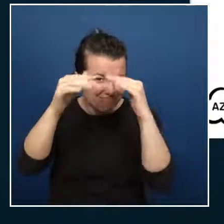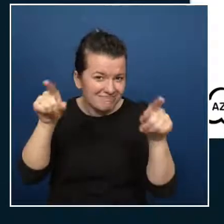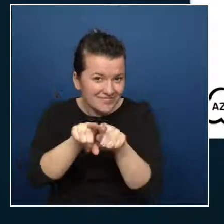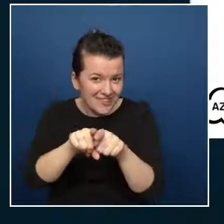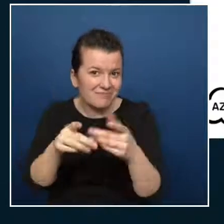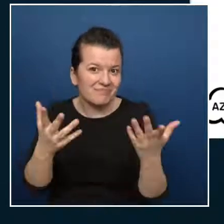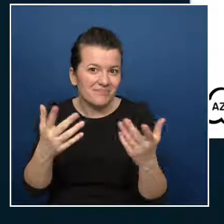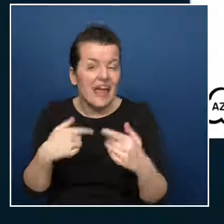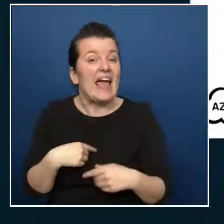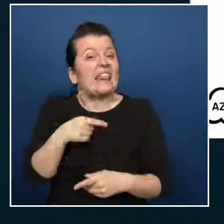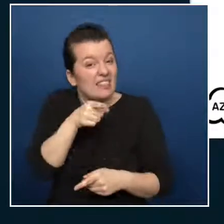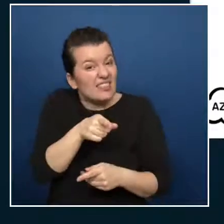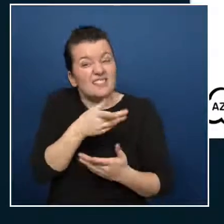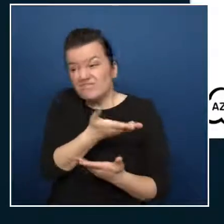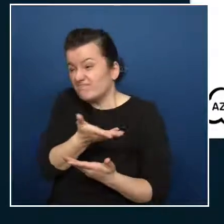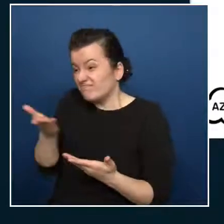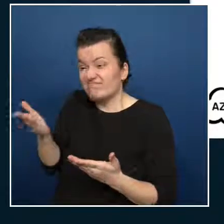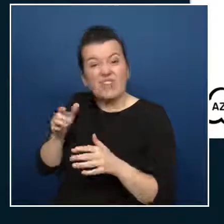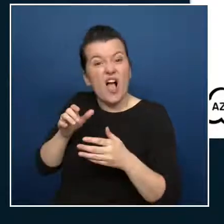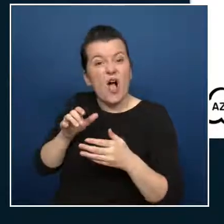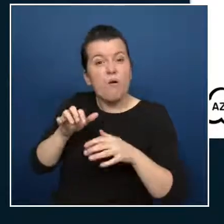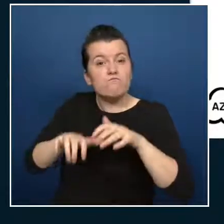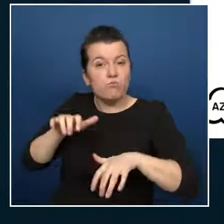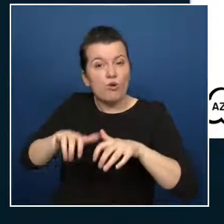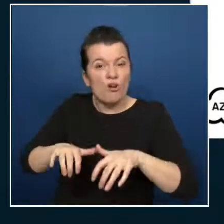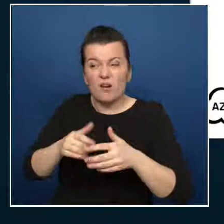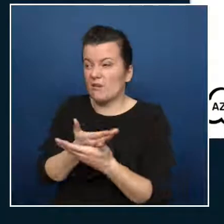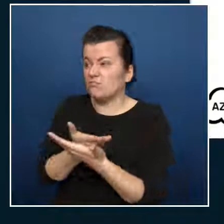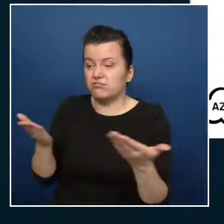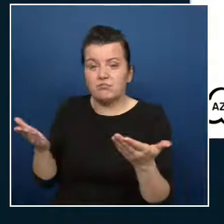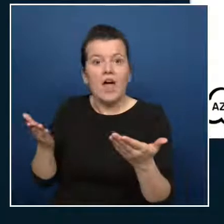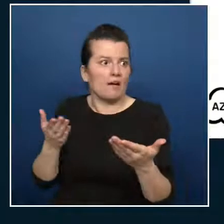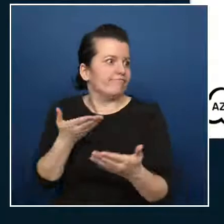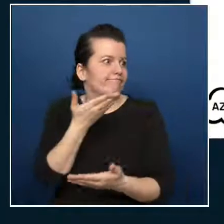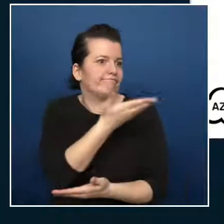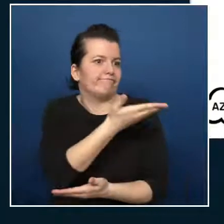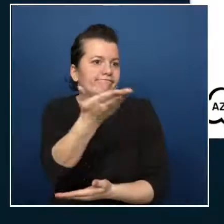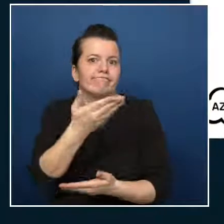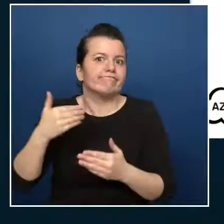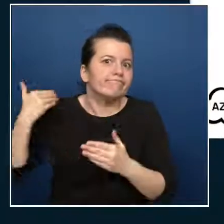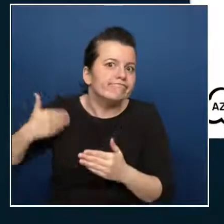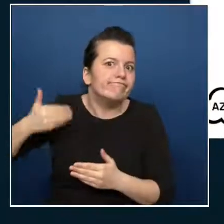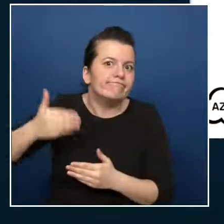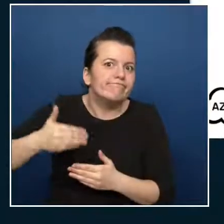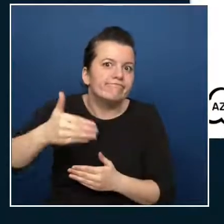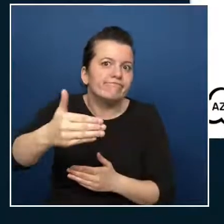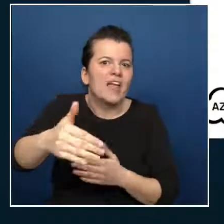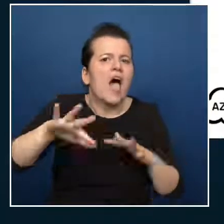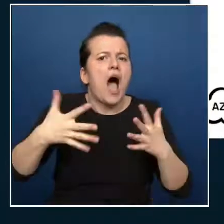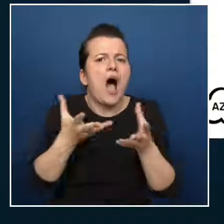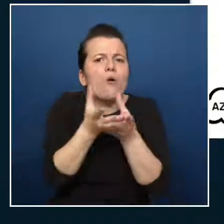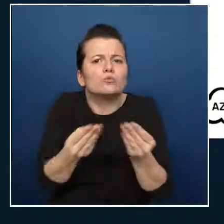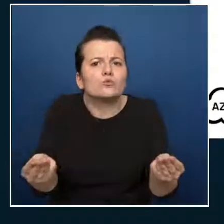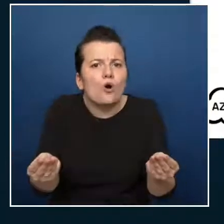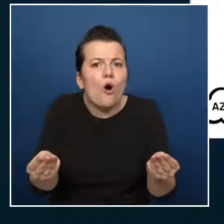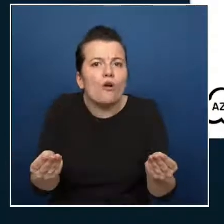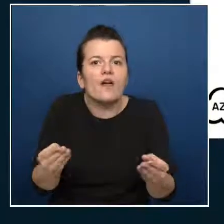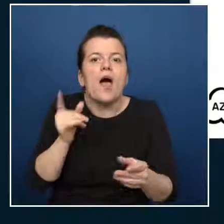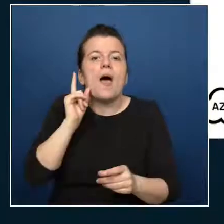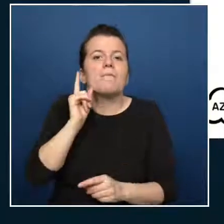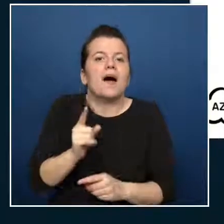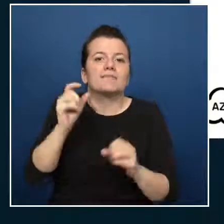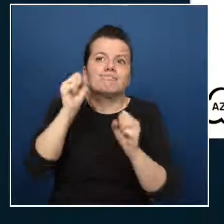solve this reality in software development projects is that we combine our different ideas and